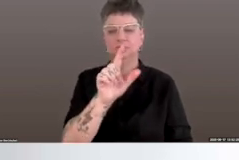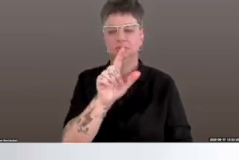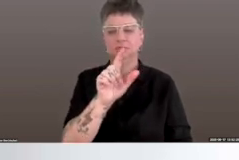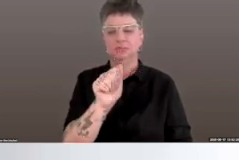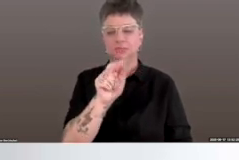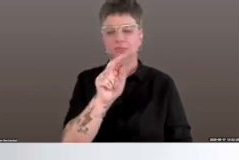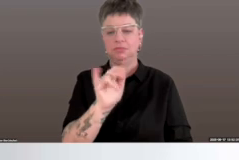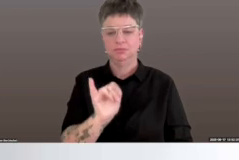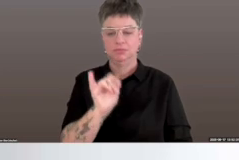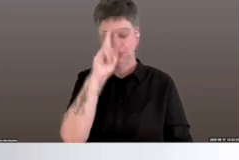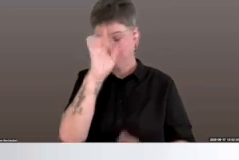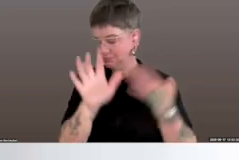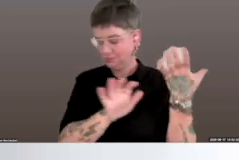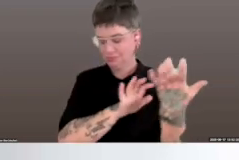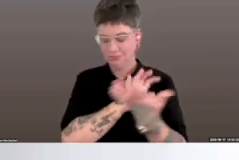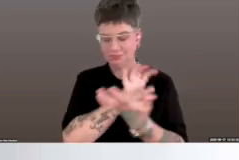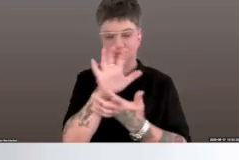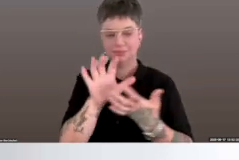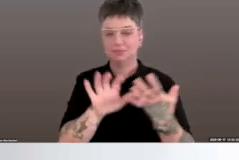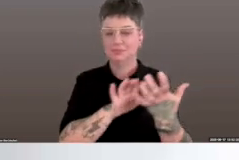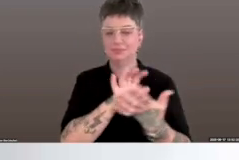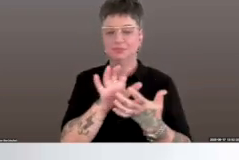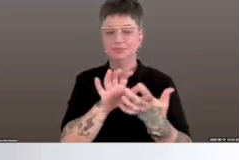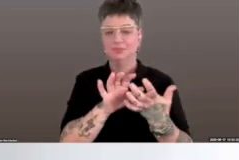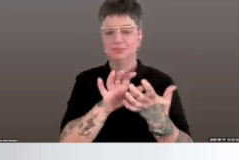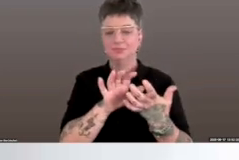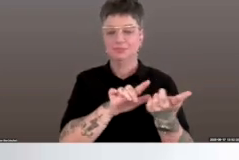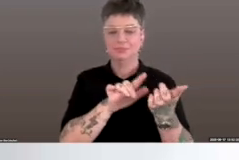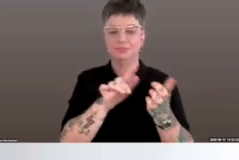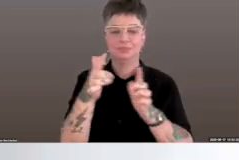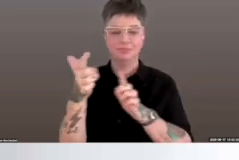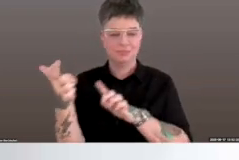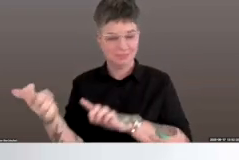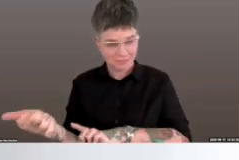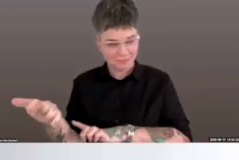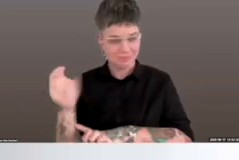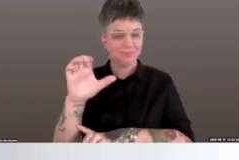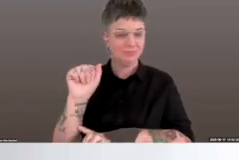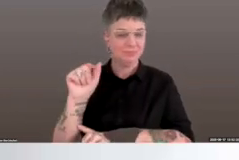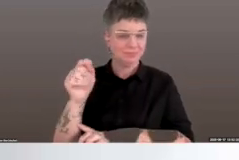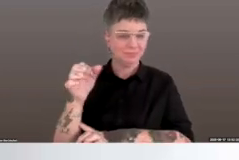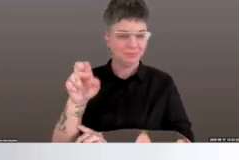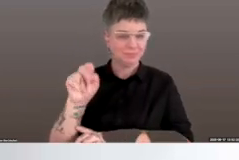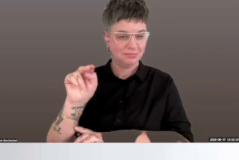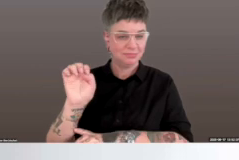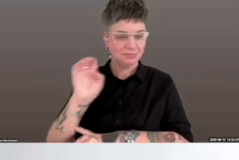confused. Yes, I'm handing things over to my colleague, Catherine, to present on this topic.